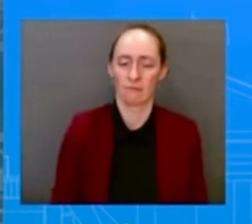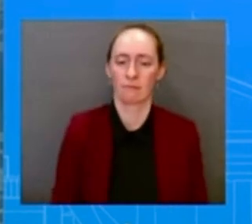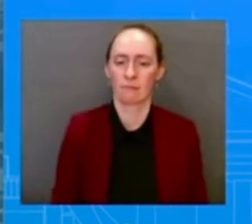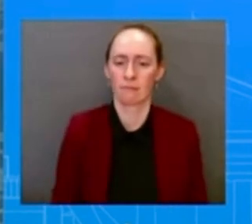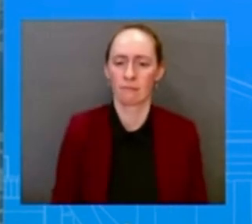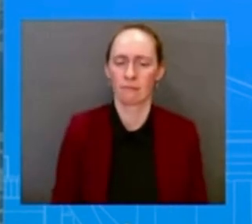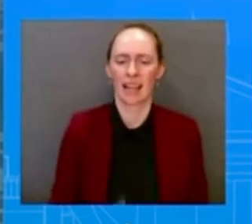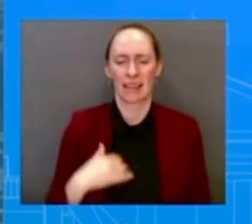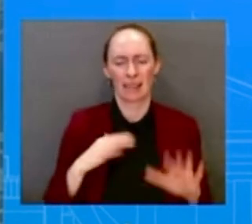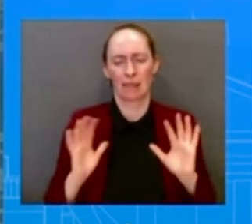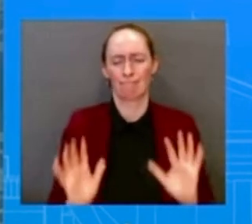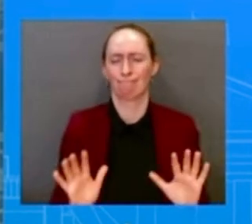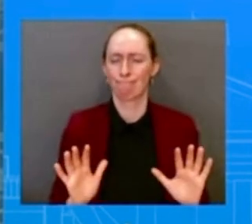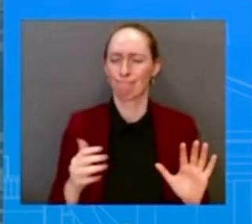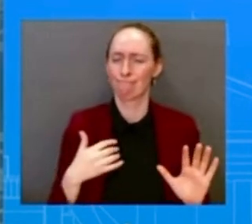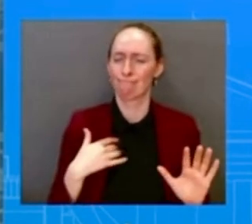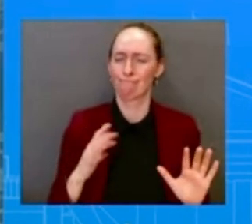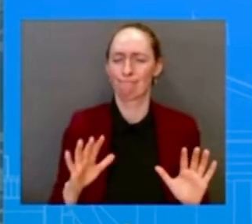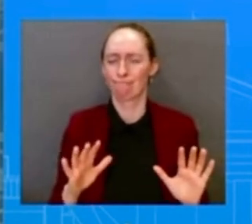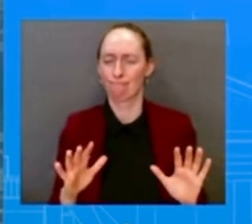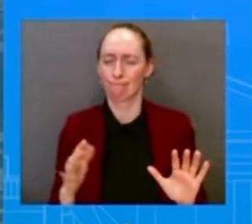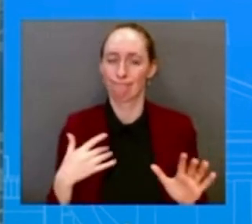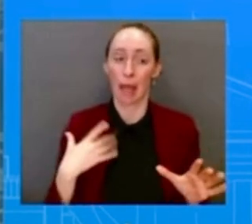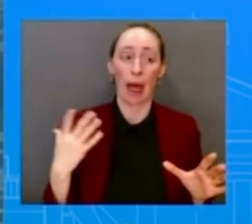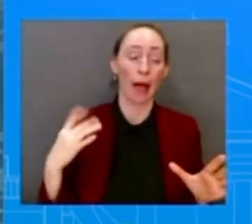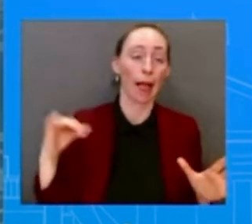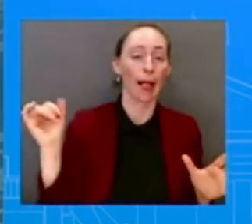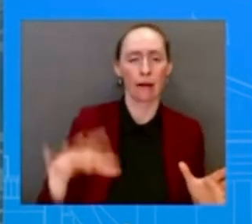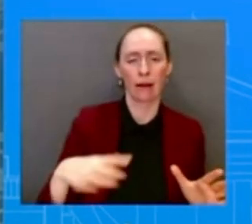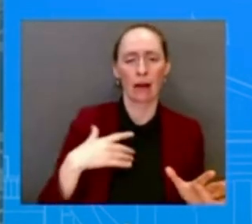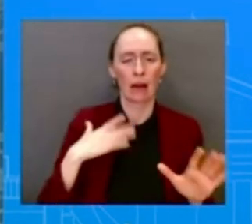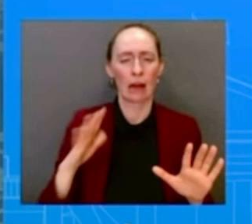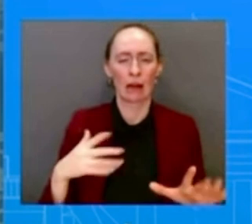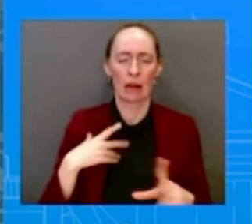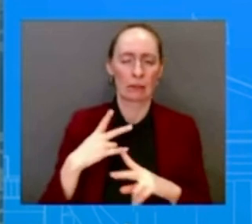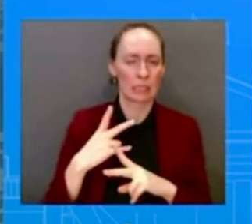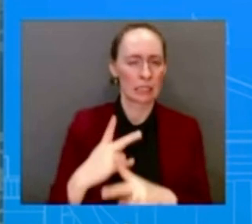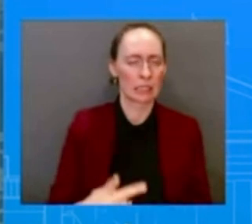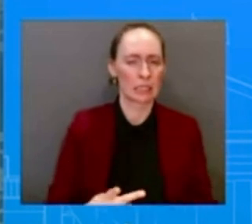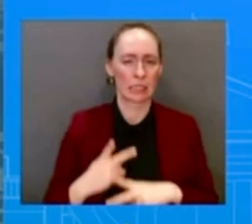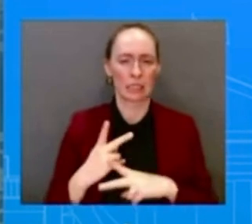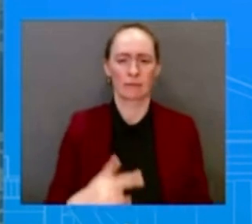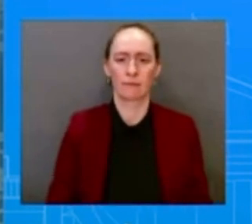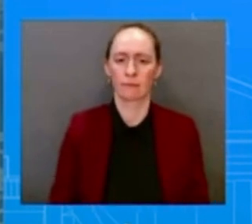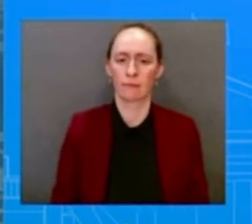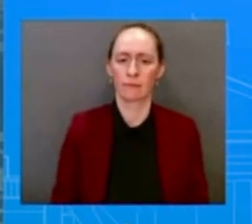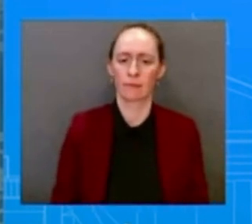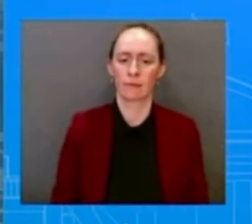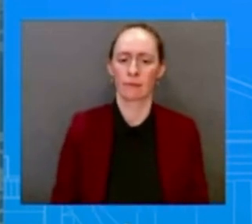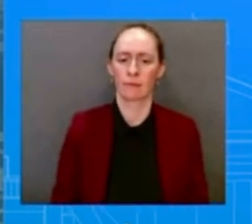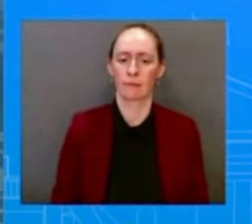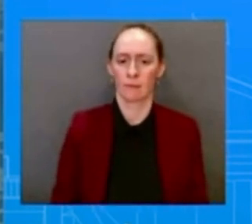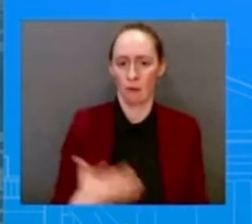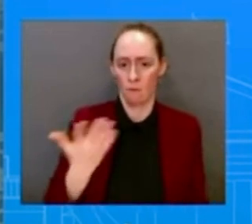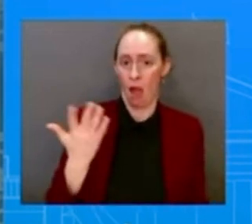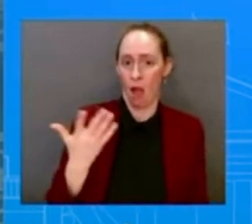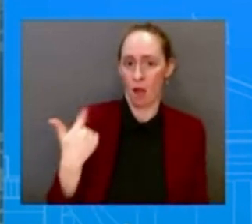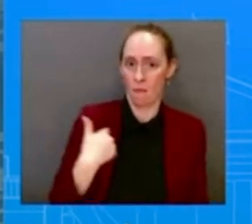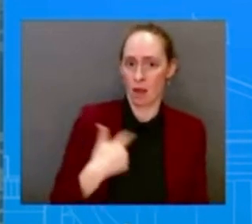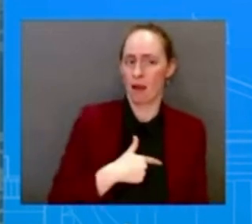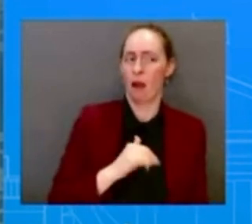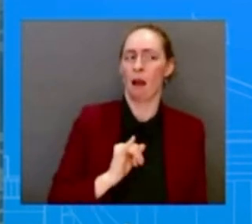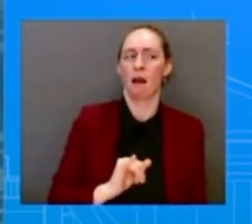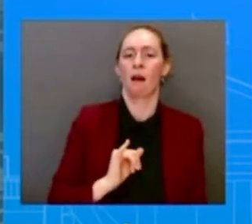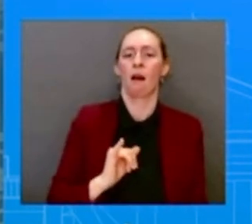what we've learned from that last platform. And, you know, we were able to collect some information from it while it was in flight. That was another reason why